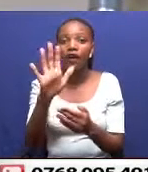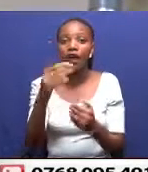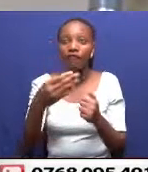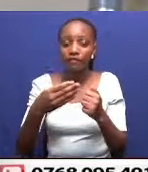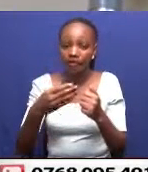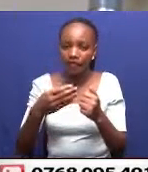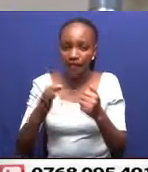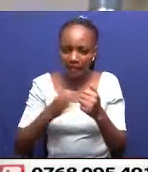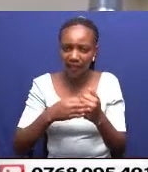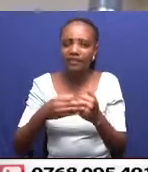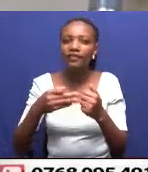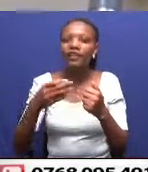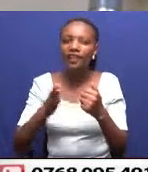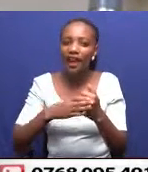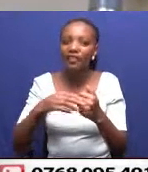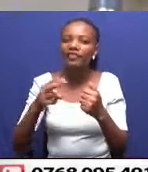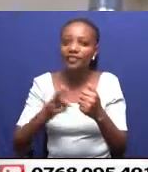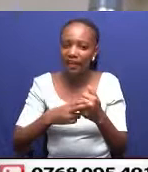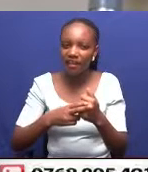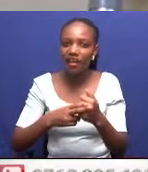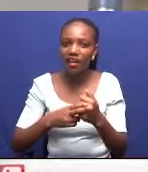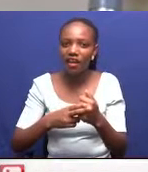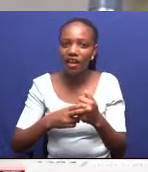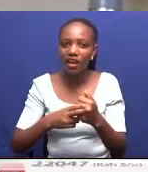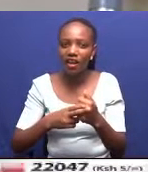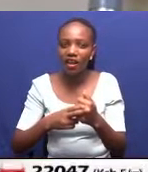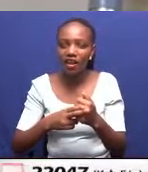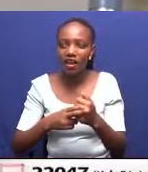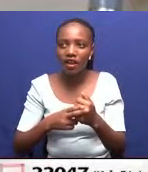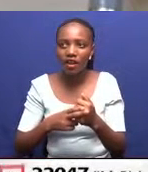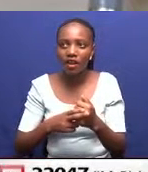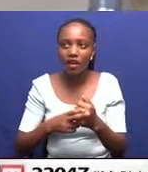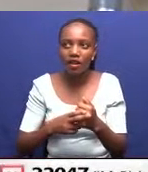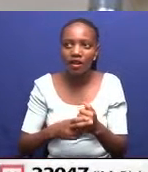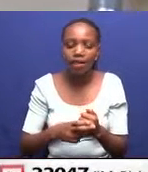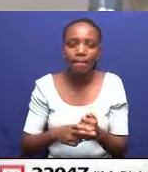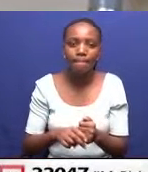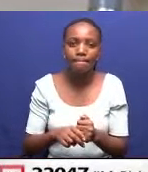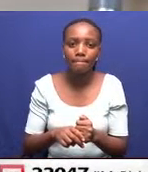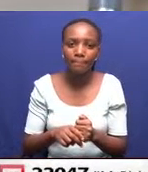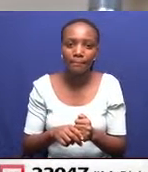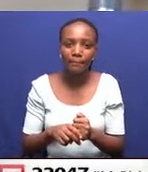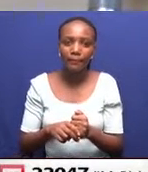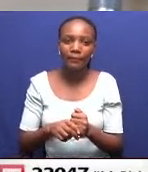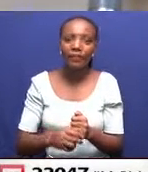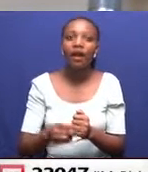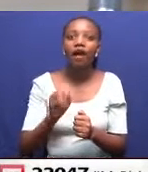545897. The pay bill is Shem's Medical Fund,